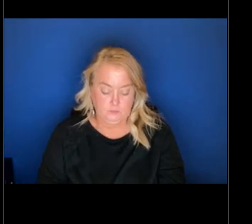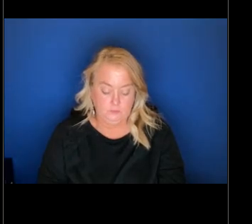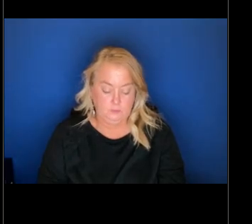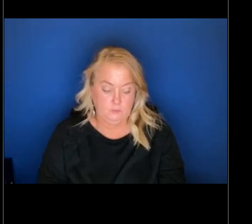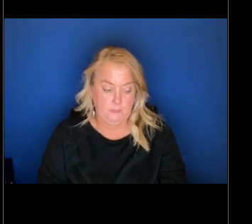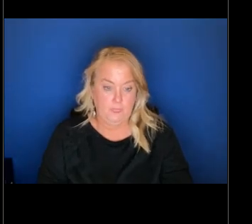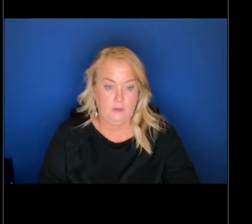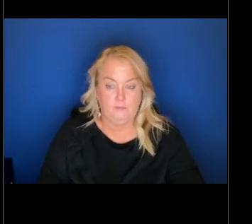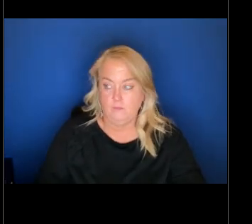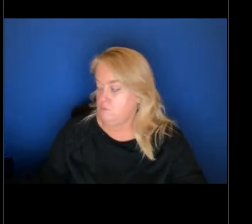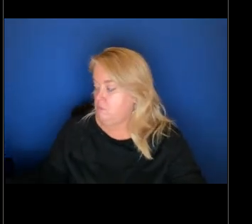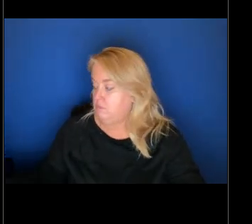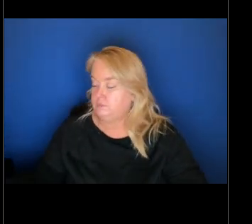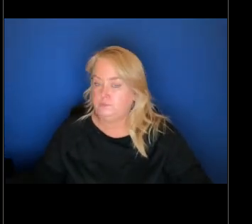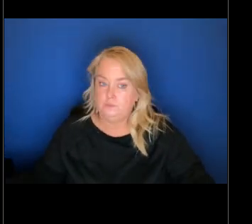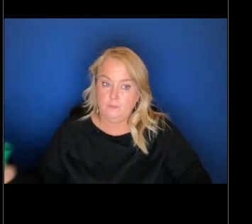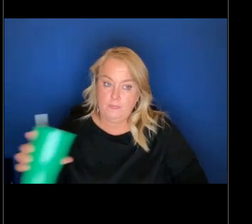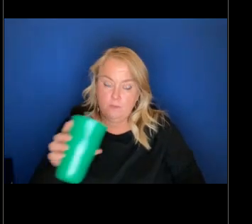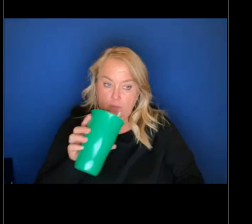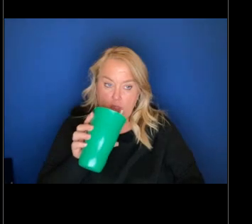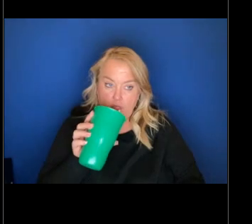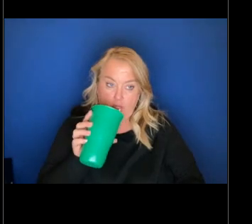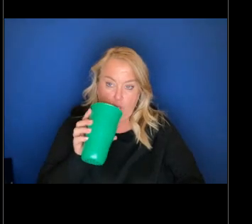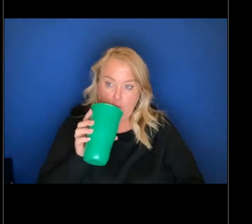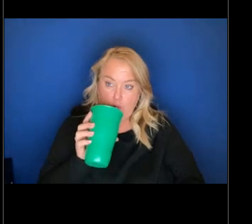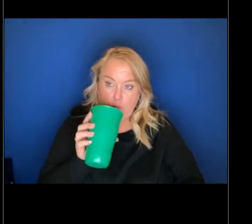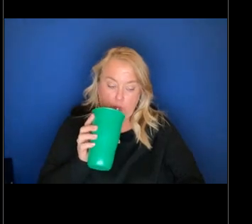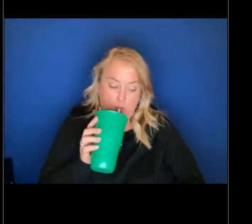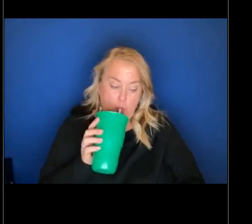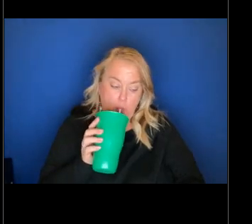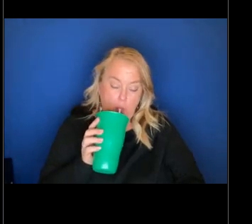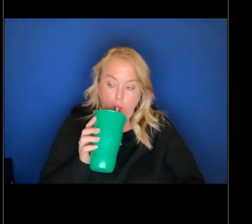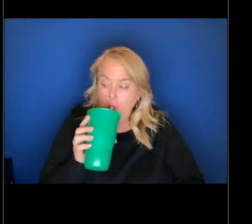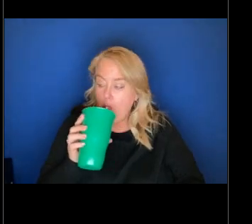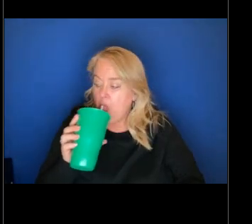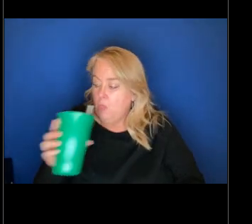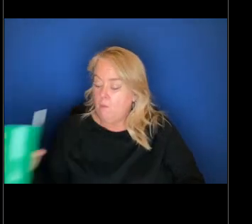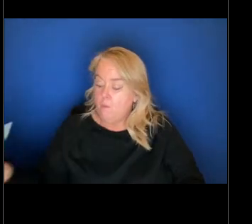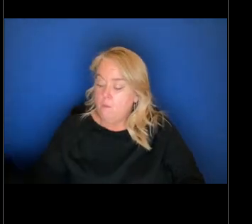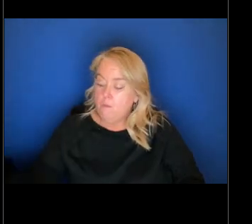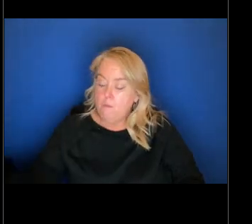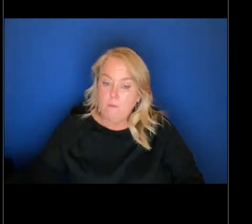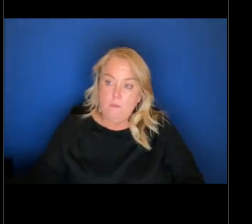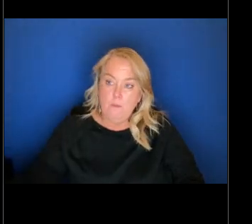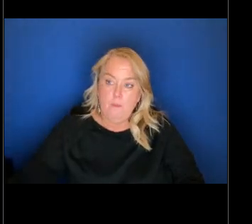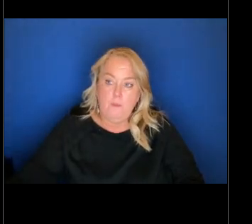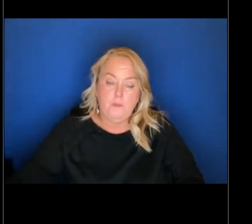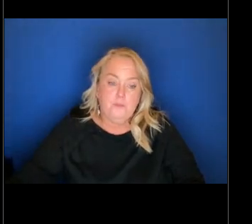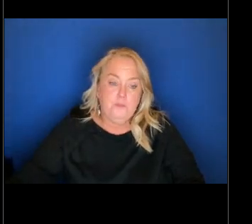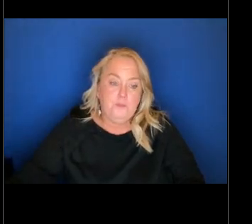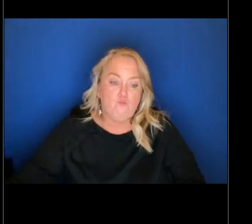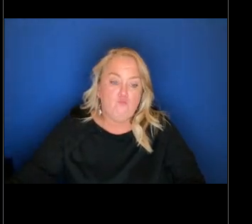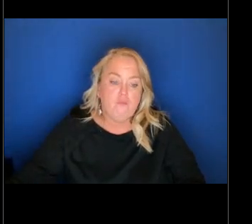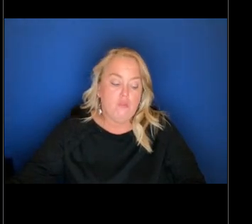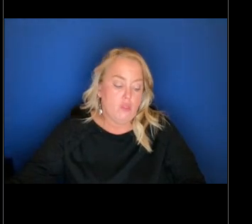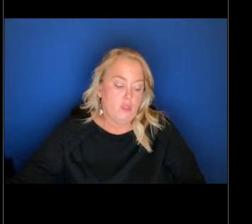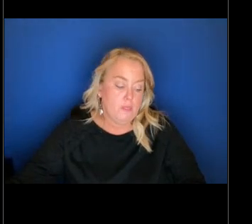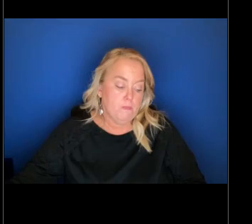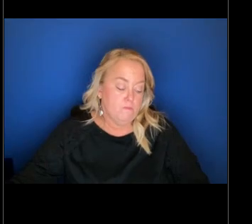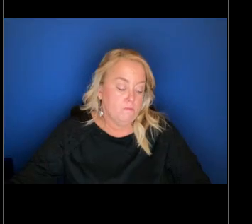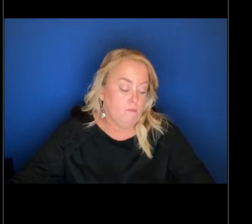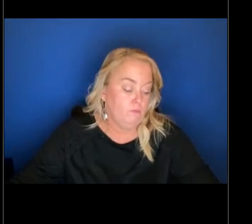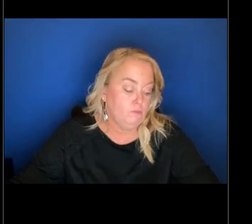by 27 inches high, must be provided below sinks or countertops. Is that A, true, or